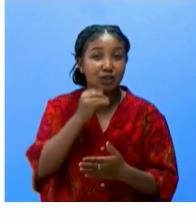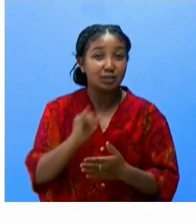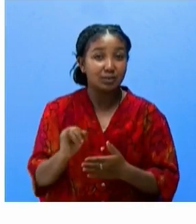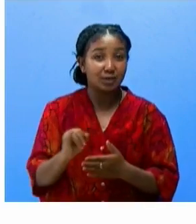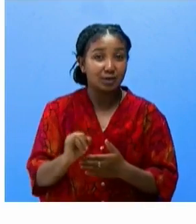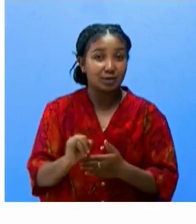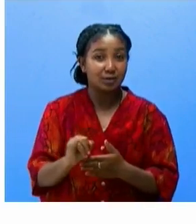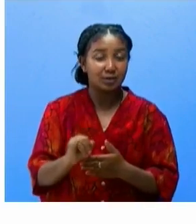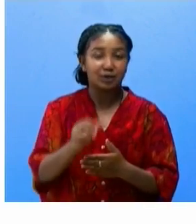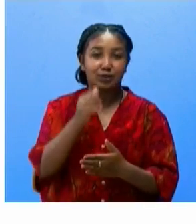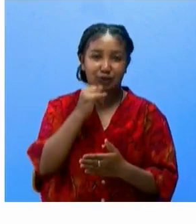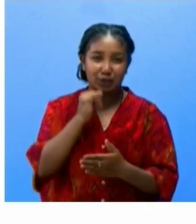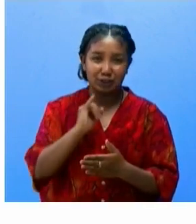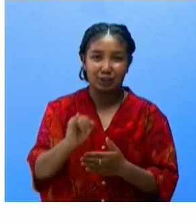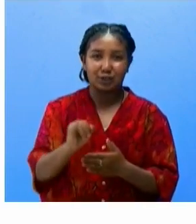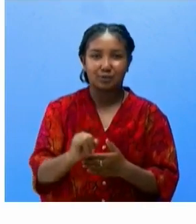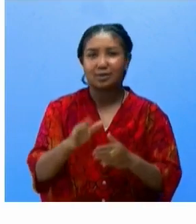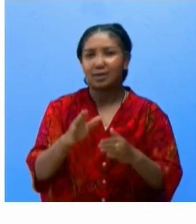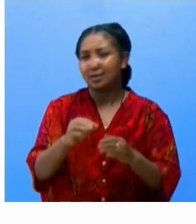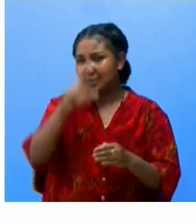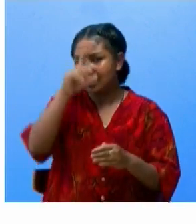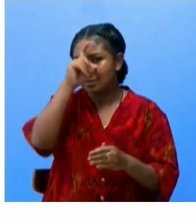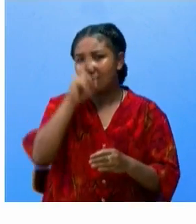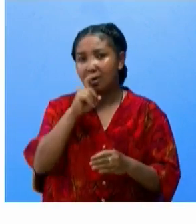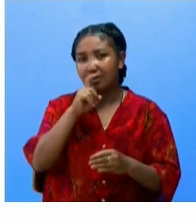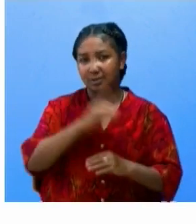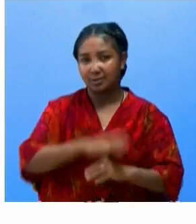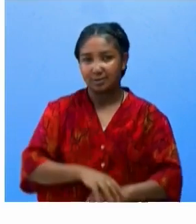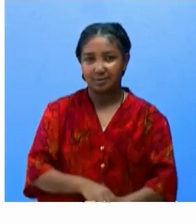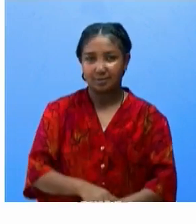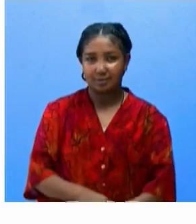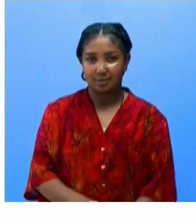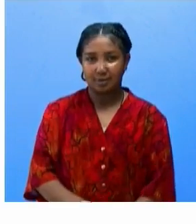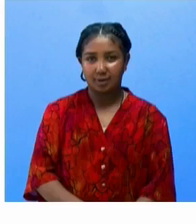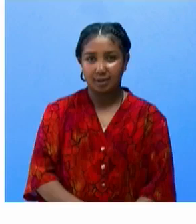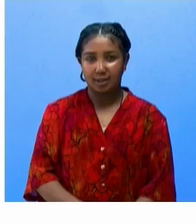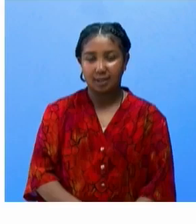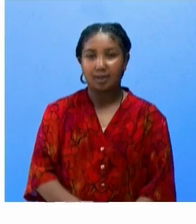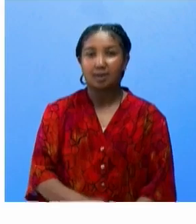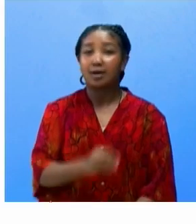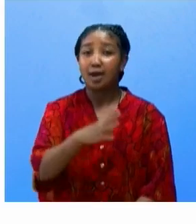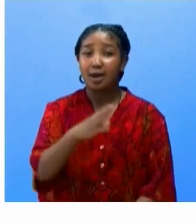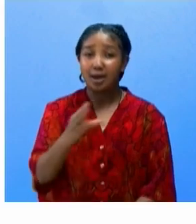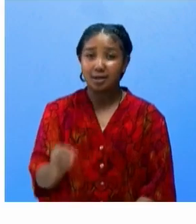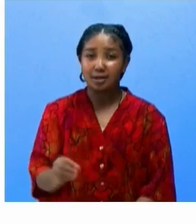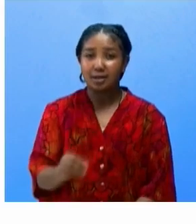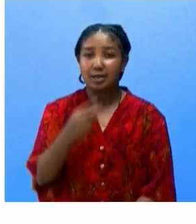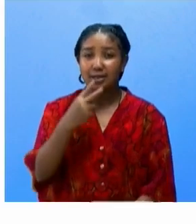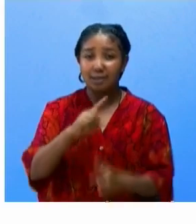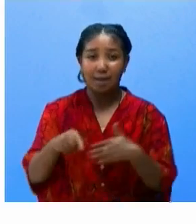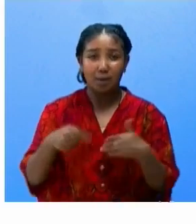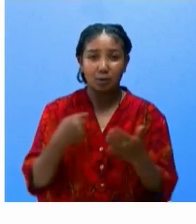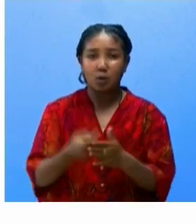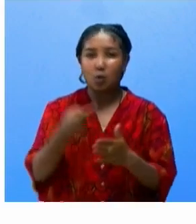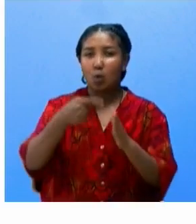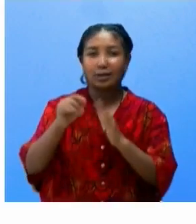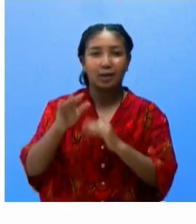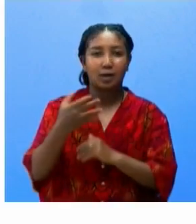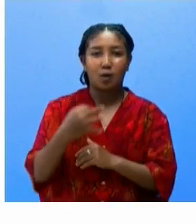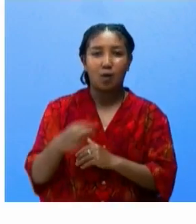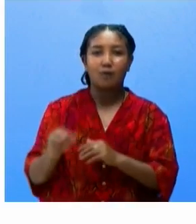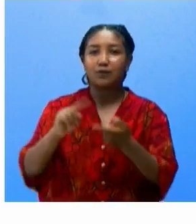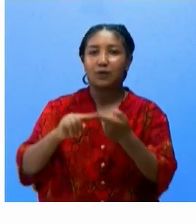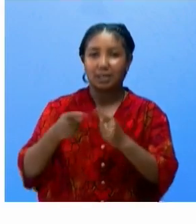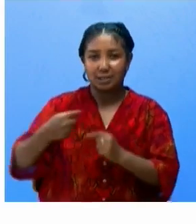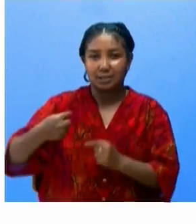what? She is smart. Good. Okay. And let's see about what kind of friend